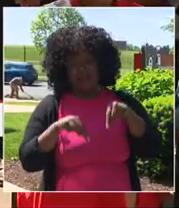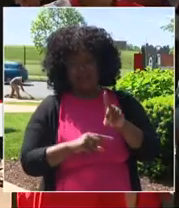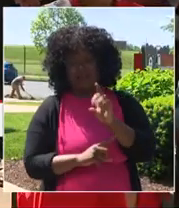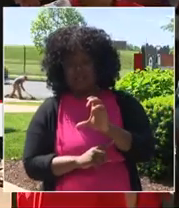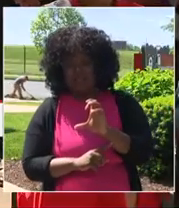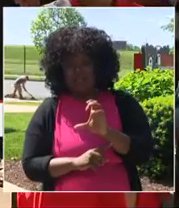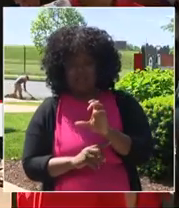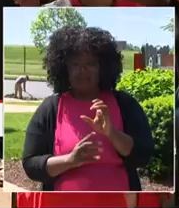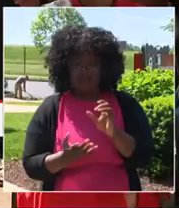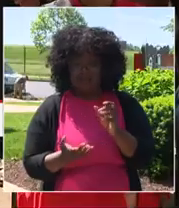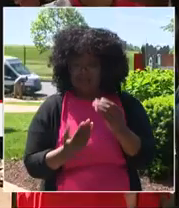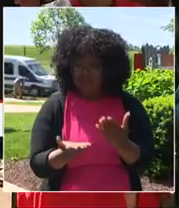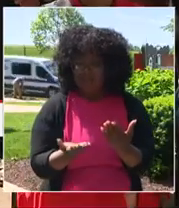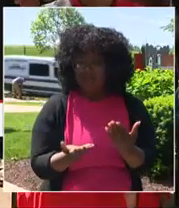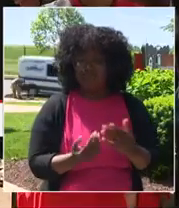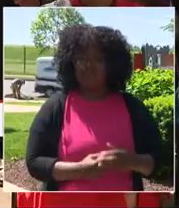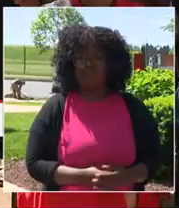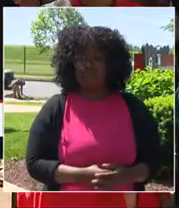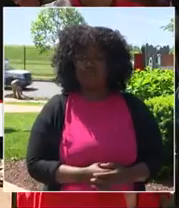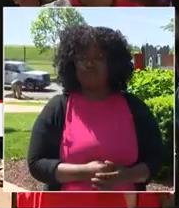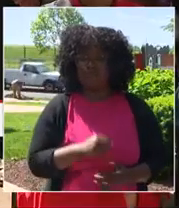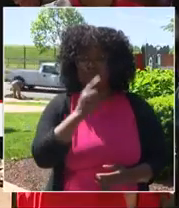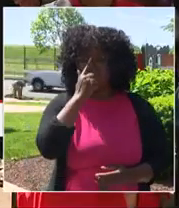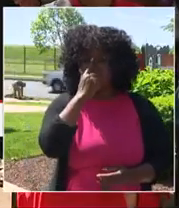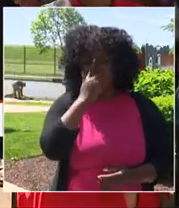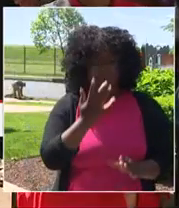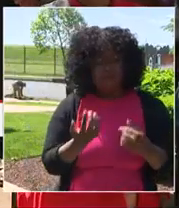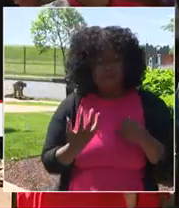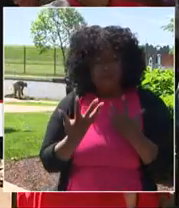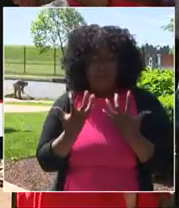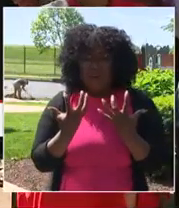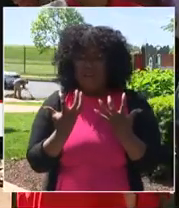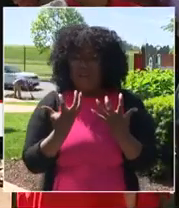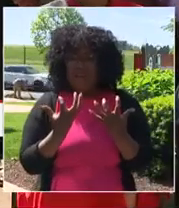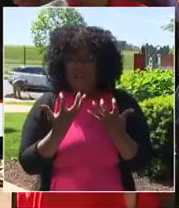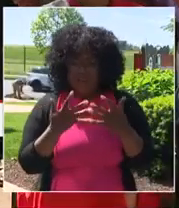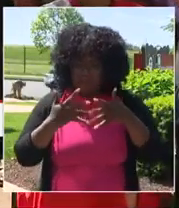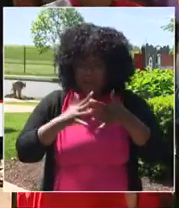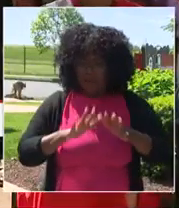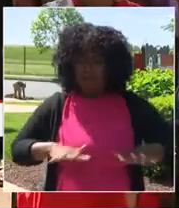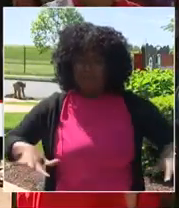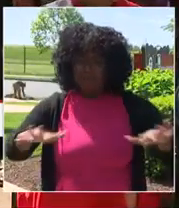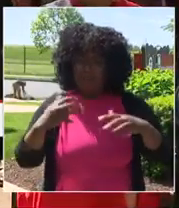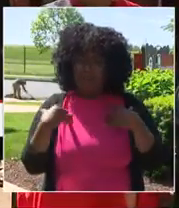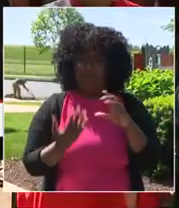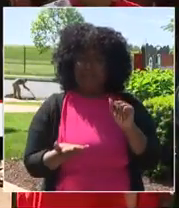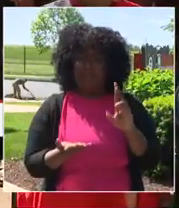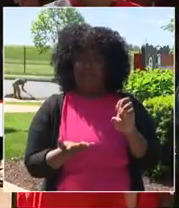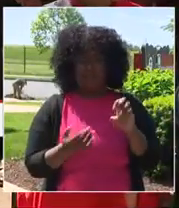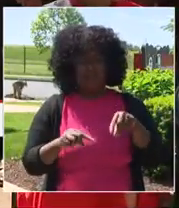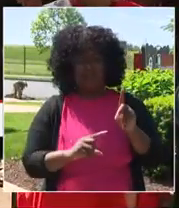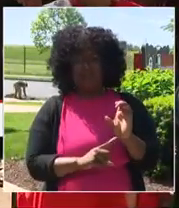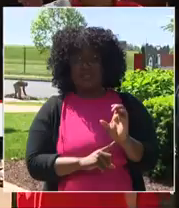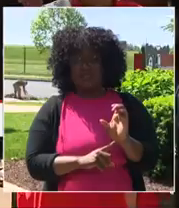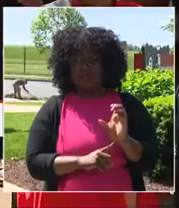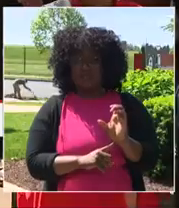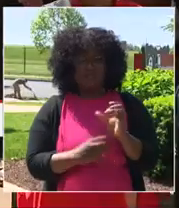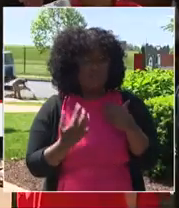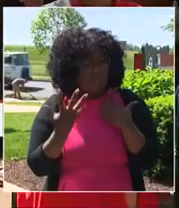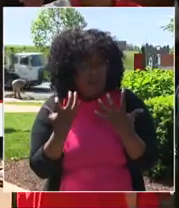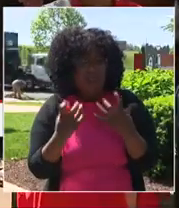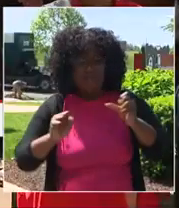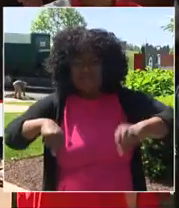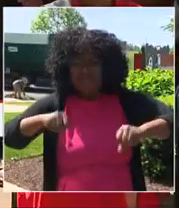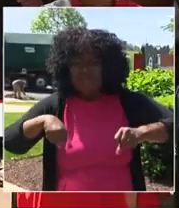And we do. All Americans want that. We want it. The region wants it. America wants it.